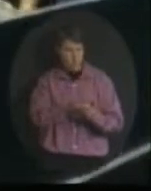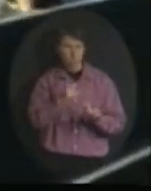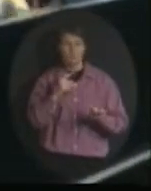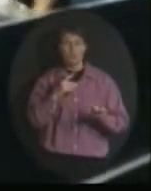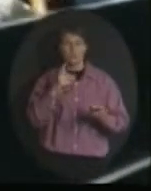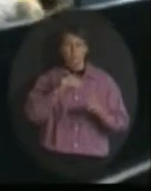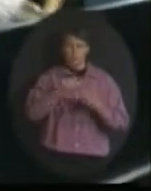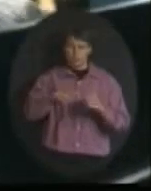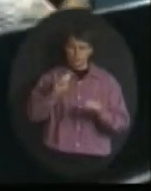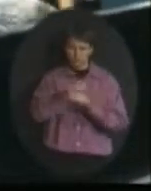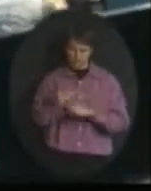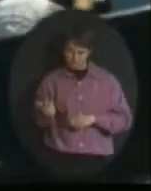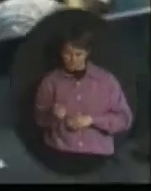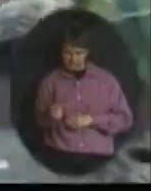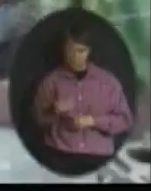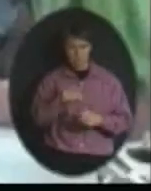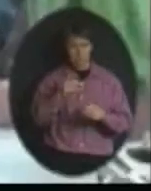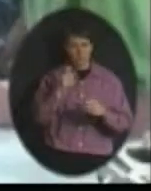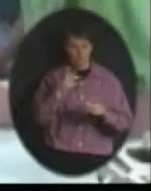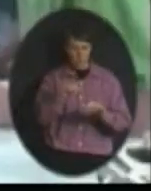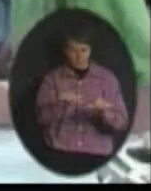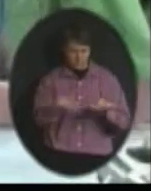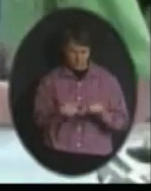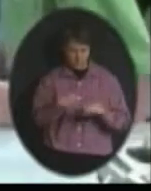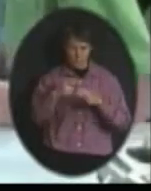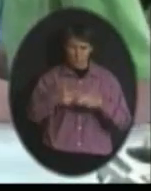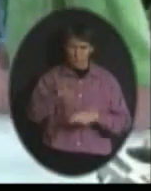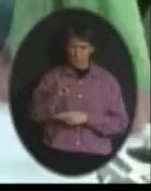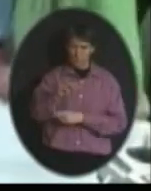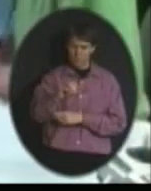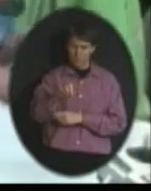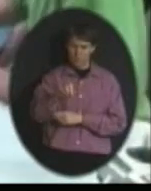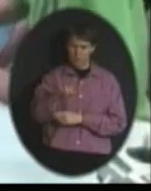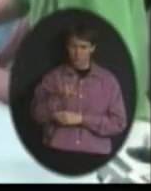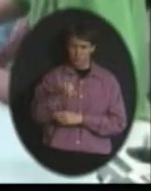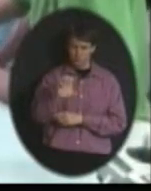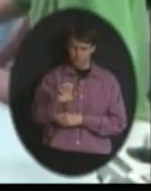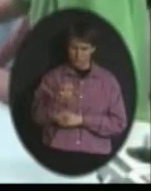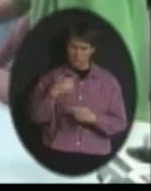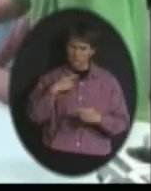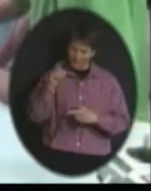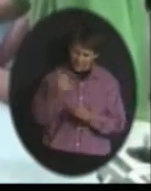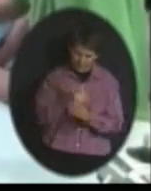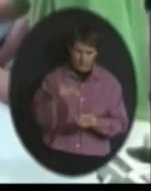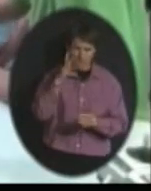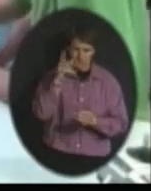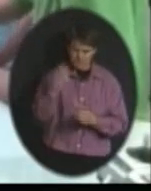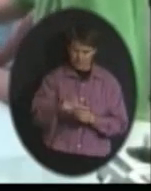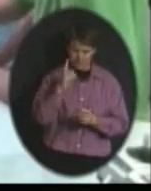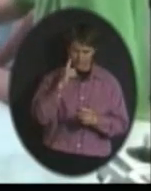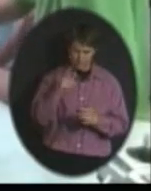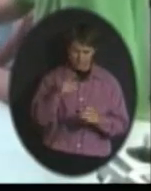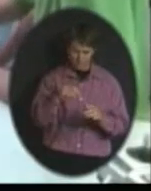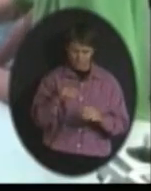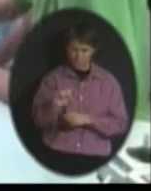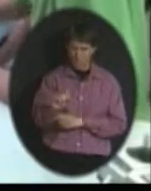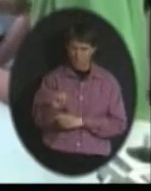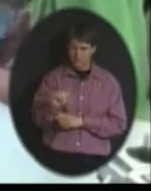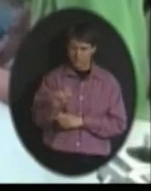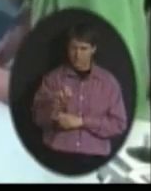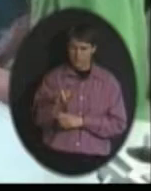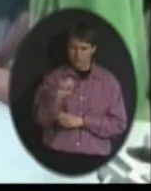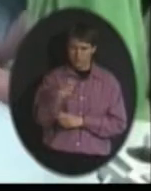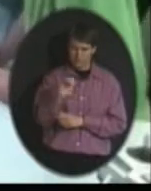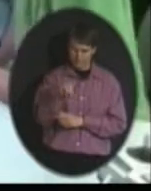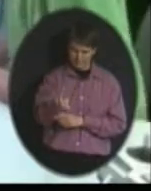a workstation called a module that contains everything they need for standards-based hands-on learning. Each workstation is outfitted